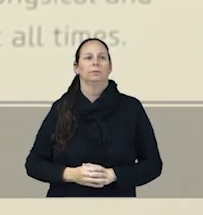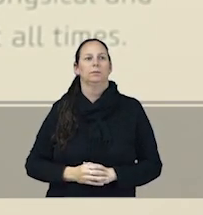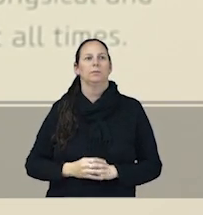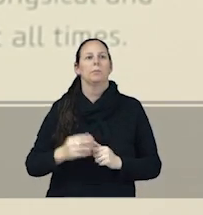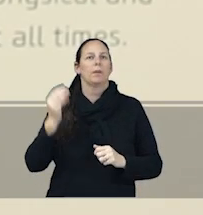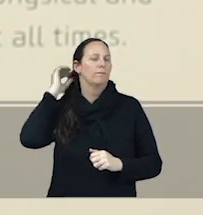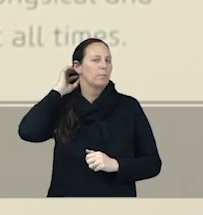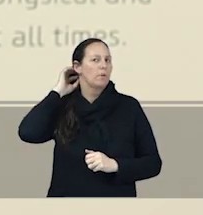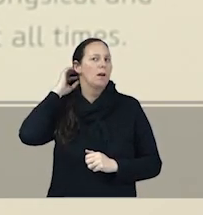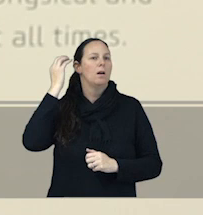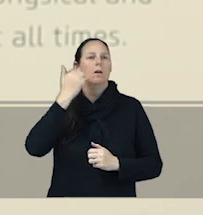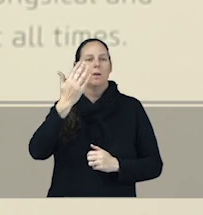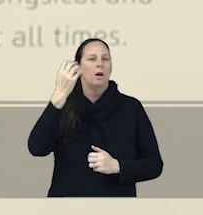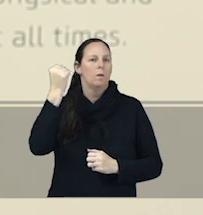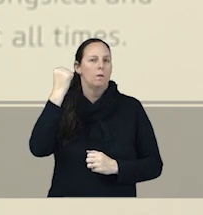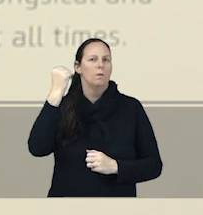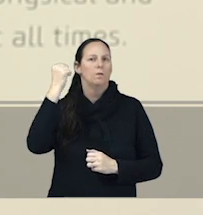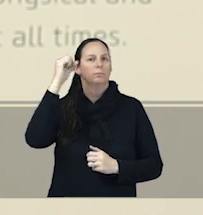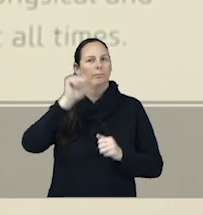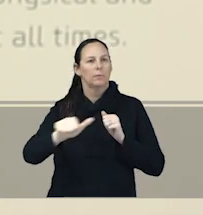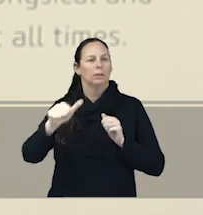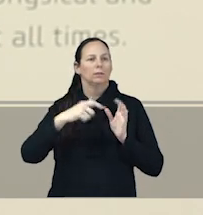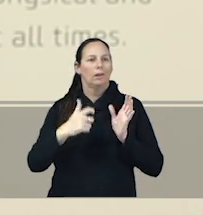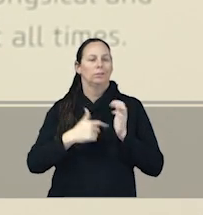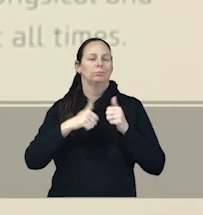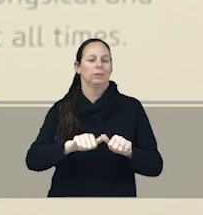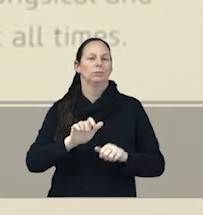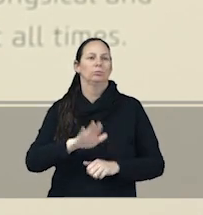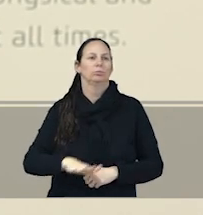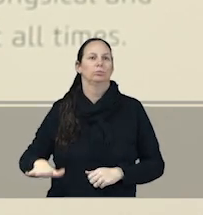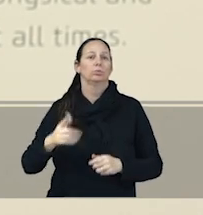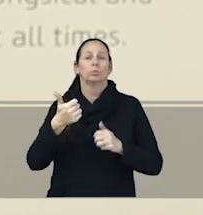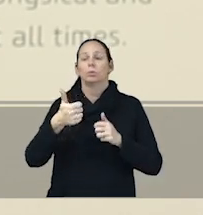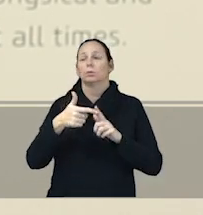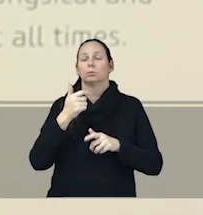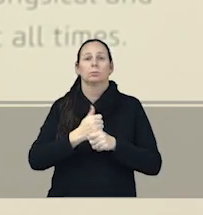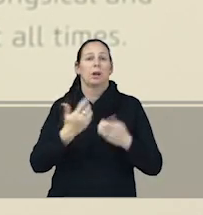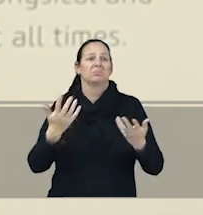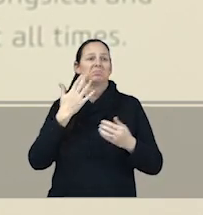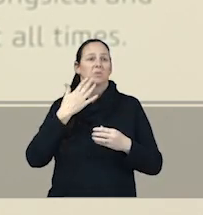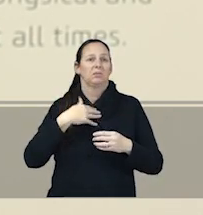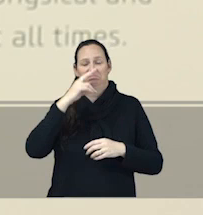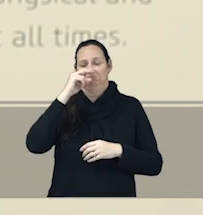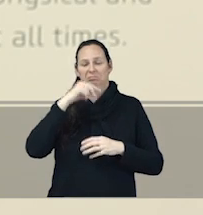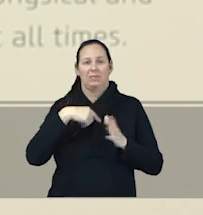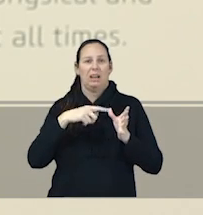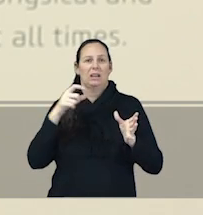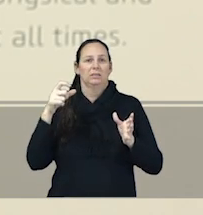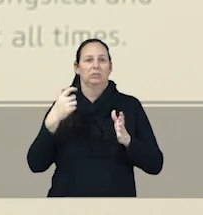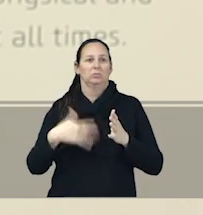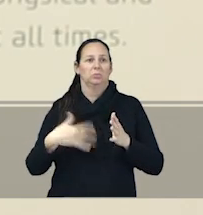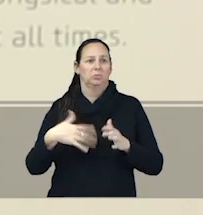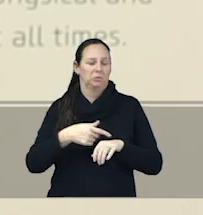better placed to protect our children. A good example of what I'm talking about would be when I was younger if I got